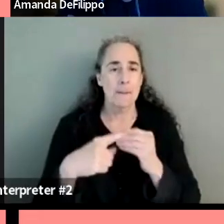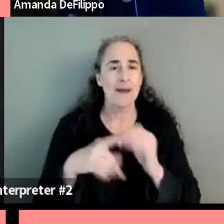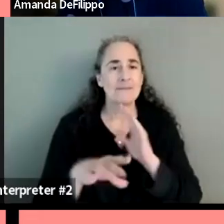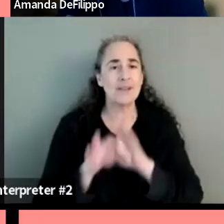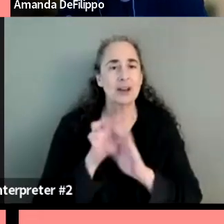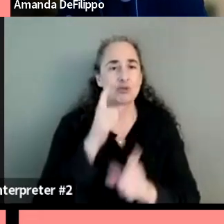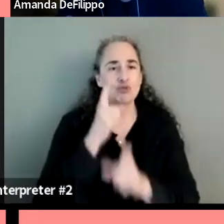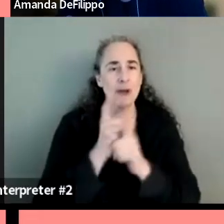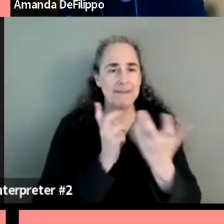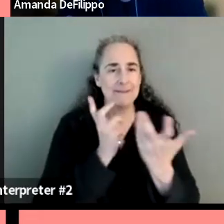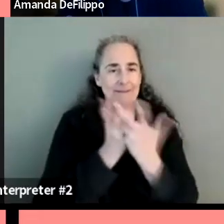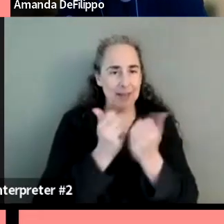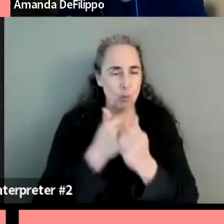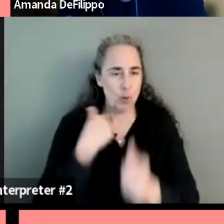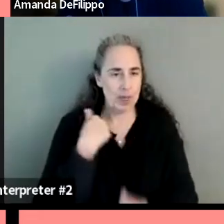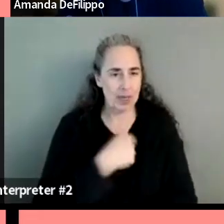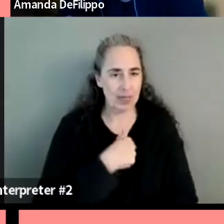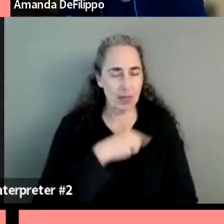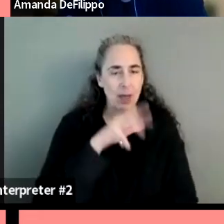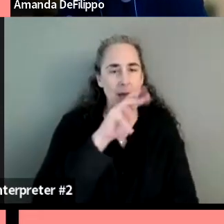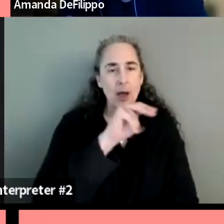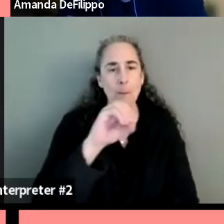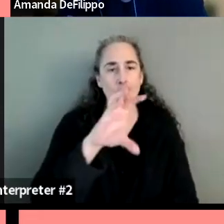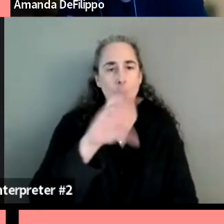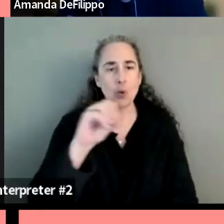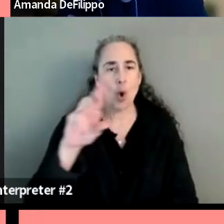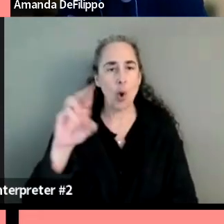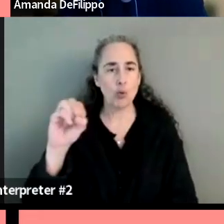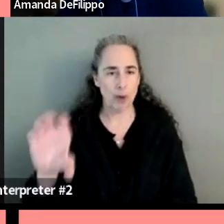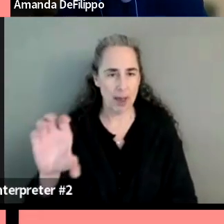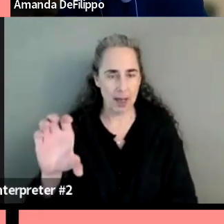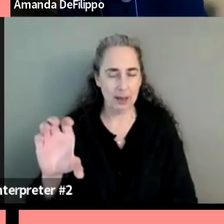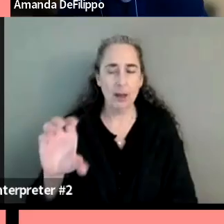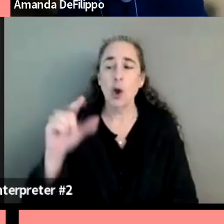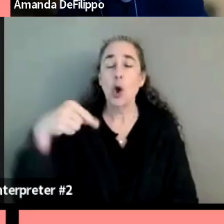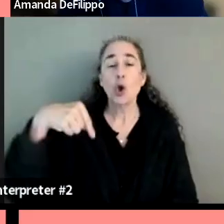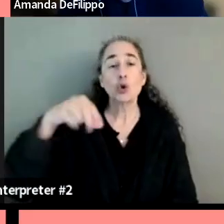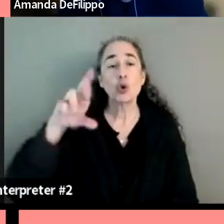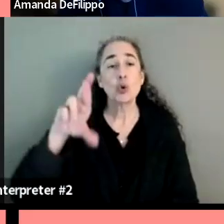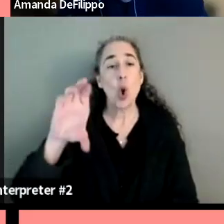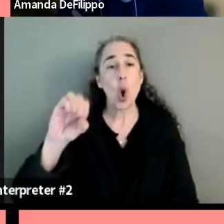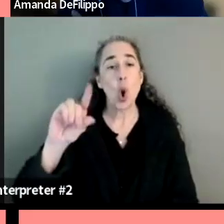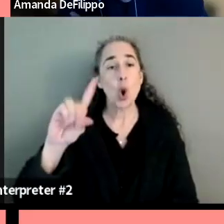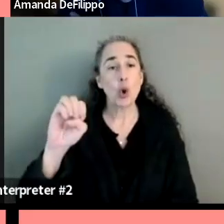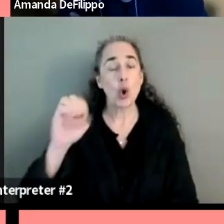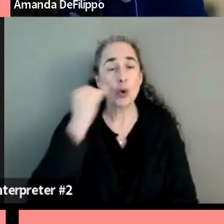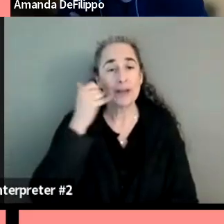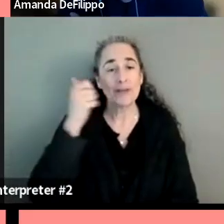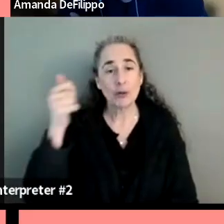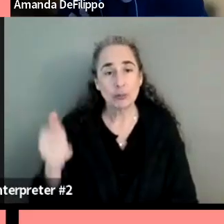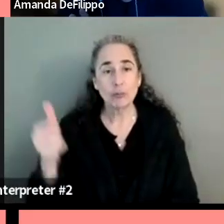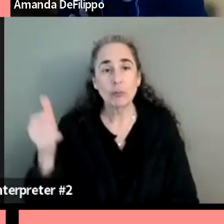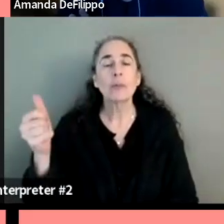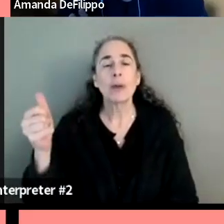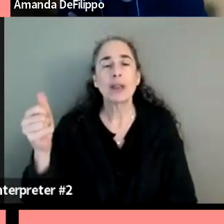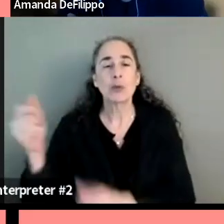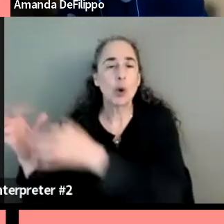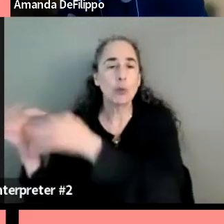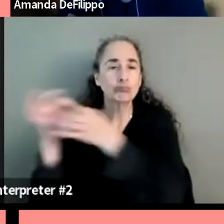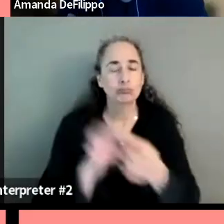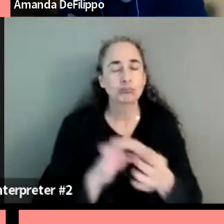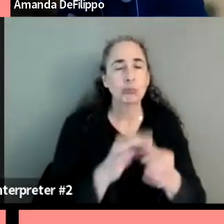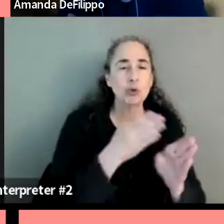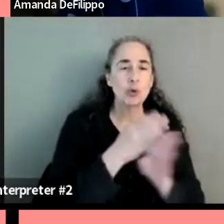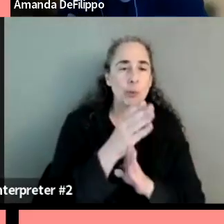right fit with us in Montgomery County Recreation. There is a QR code here. If you scan it, it will bring you to our main website, but it